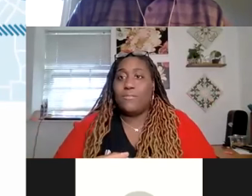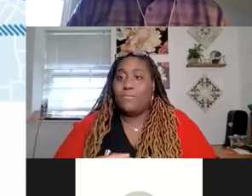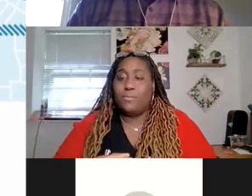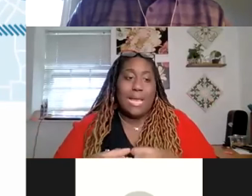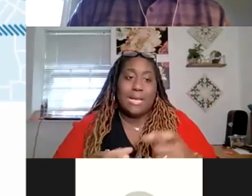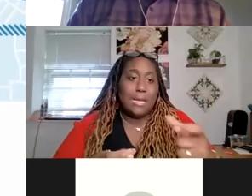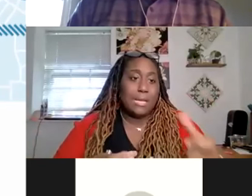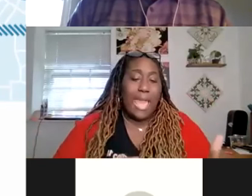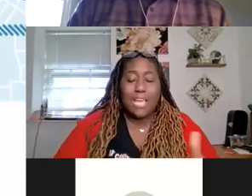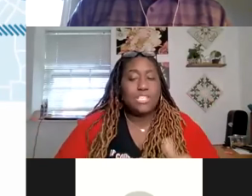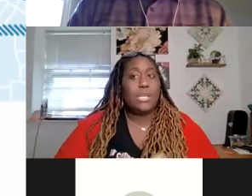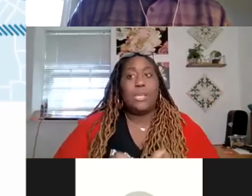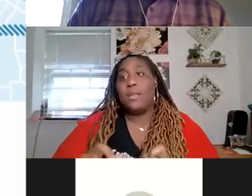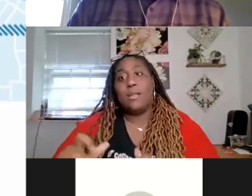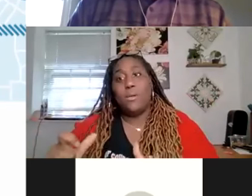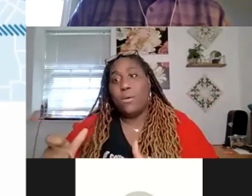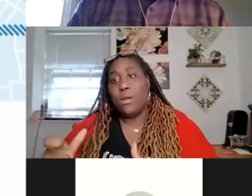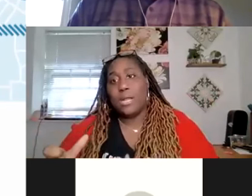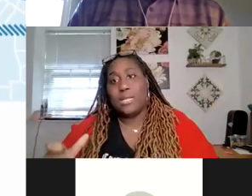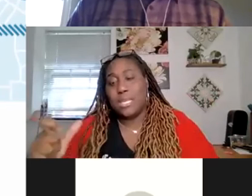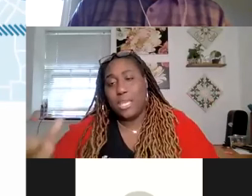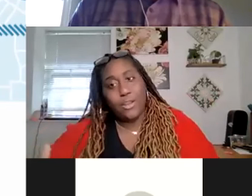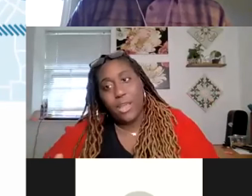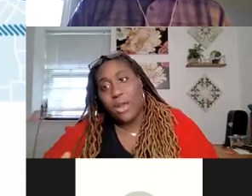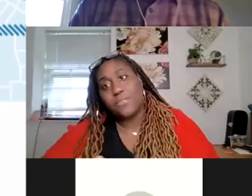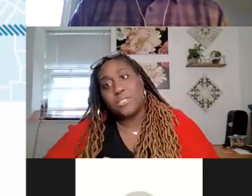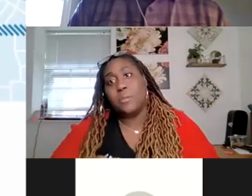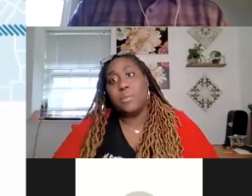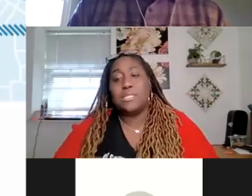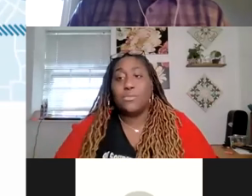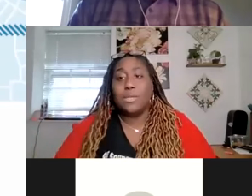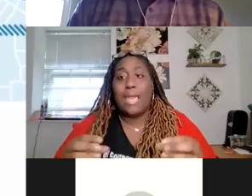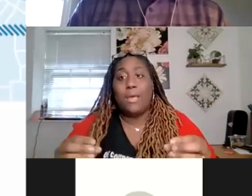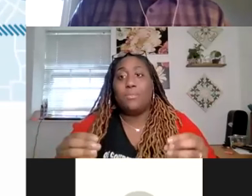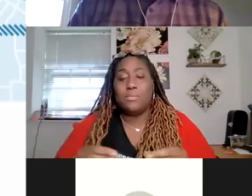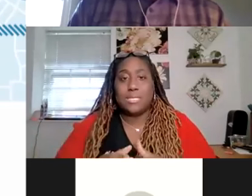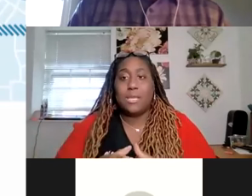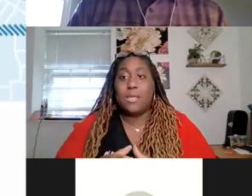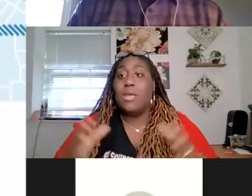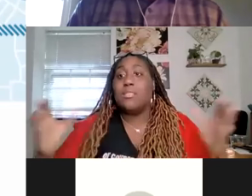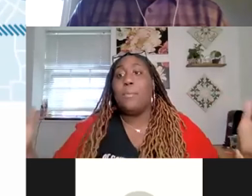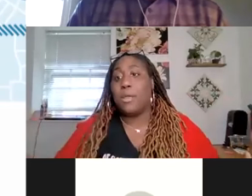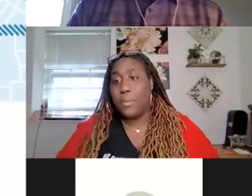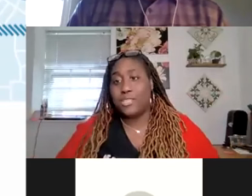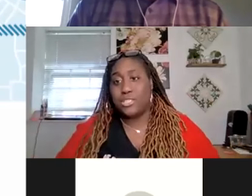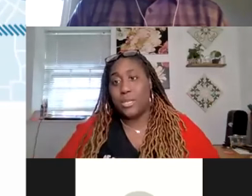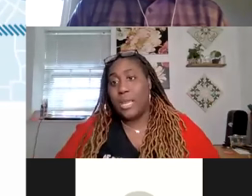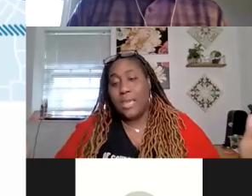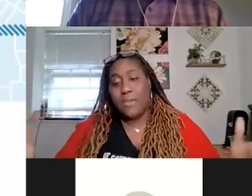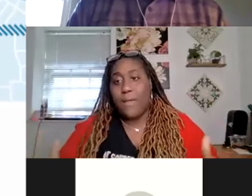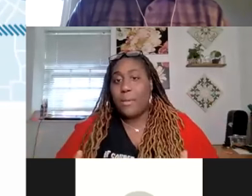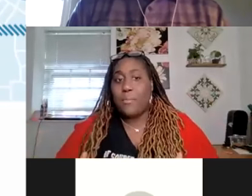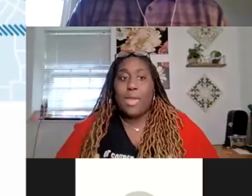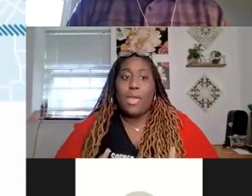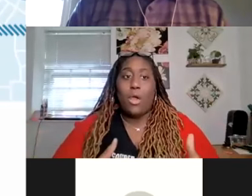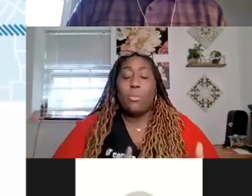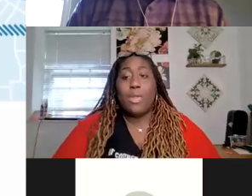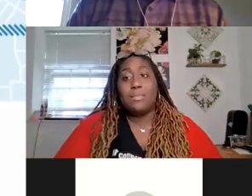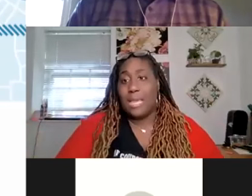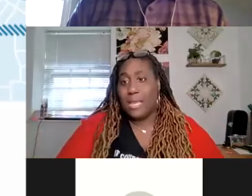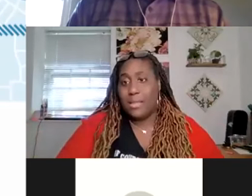were a cashier or a security officer, but to really help them see the bigger picture. If I'm